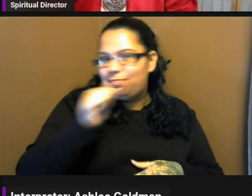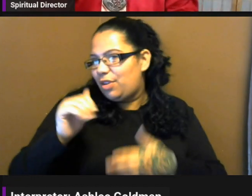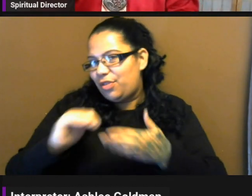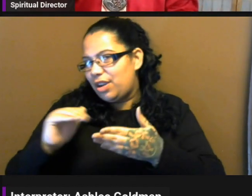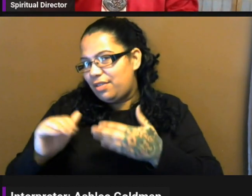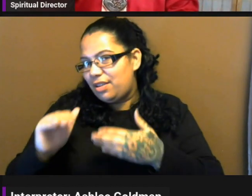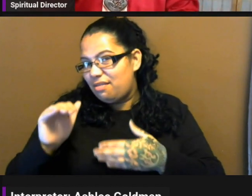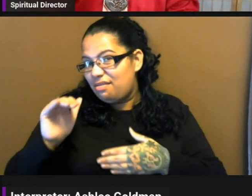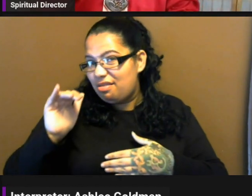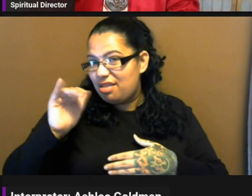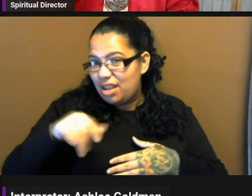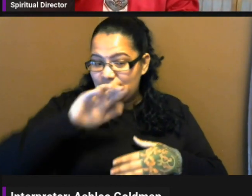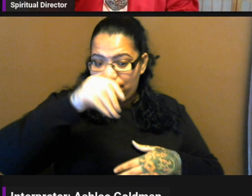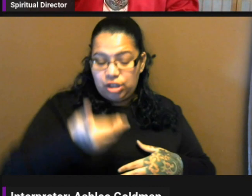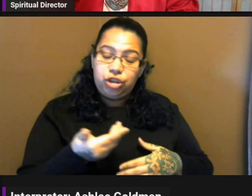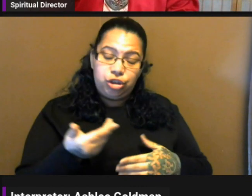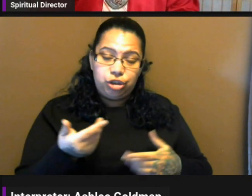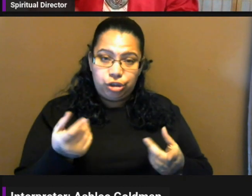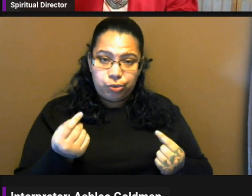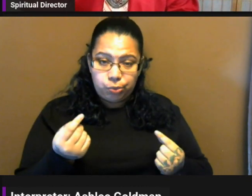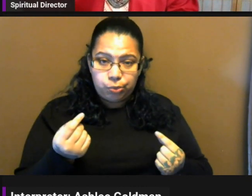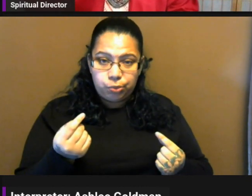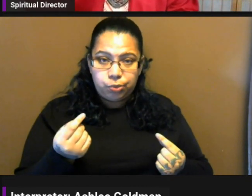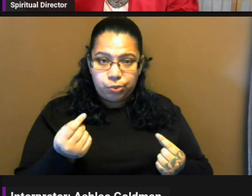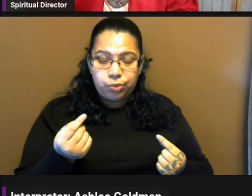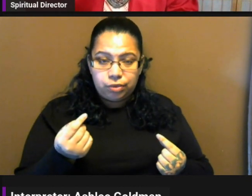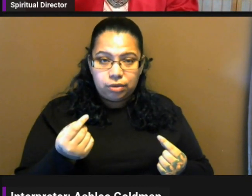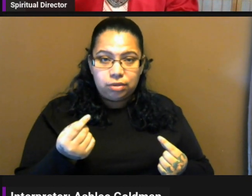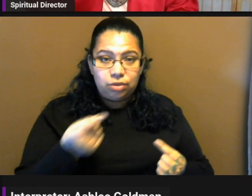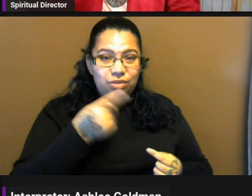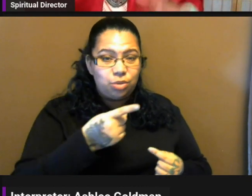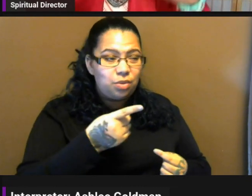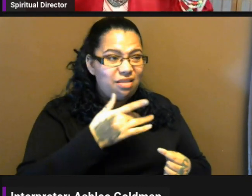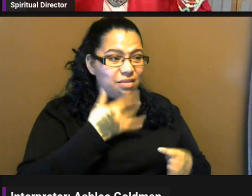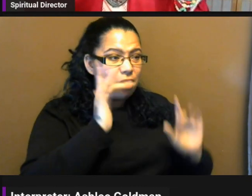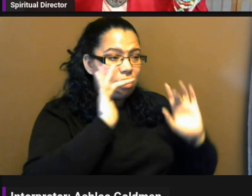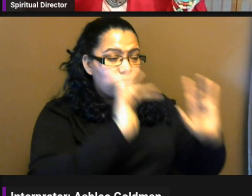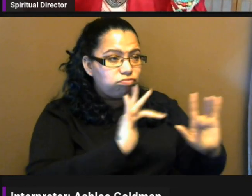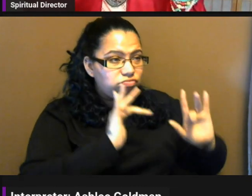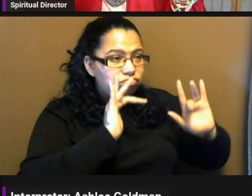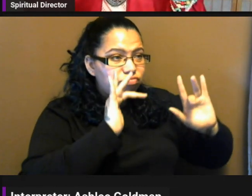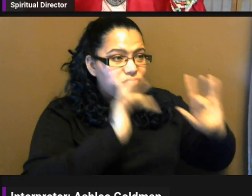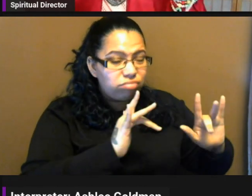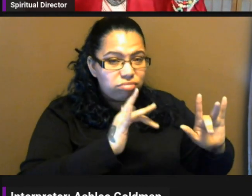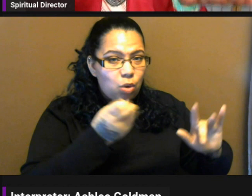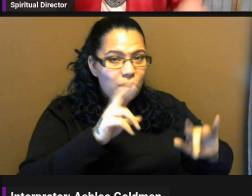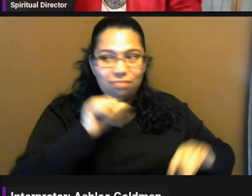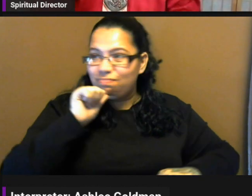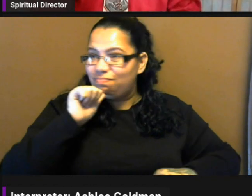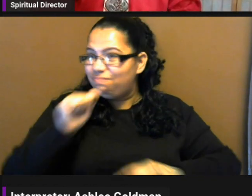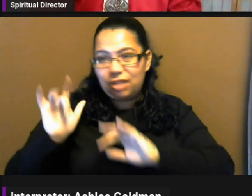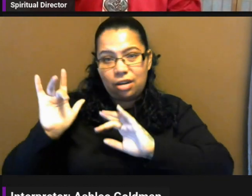forgiving, that is the invitation. To be more humane or